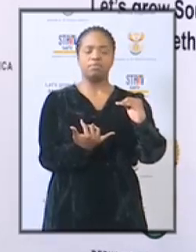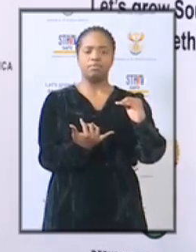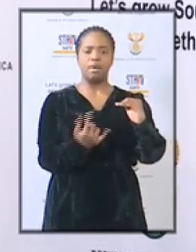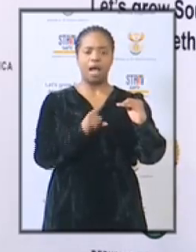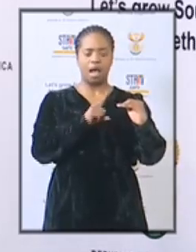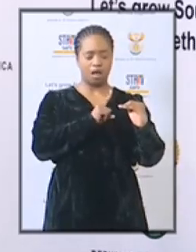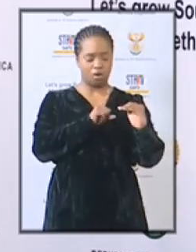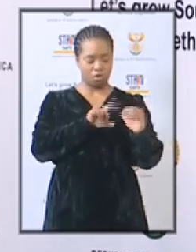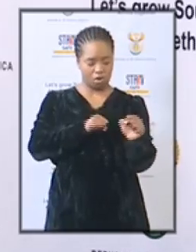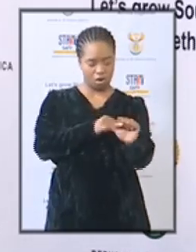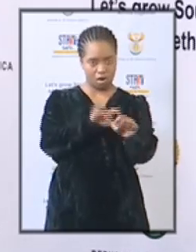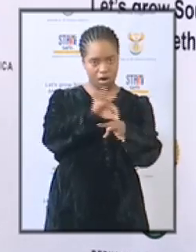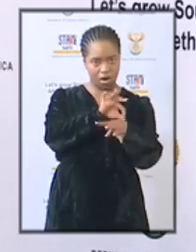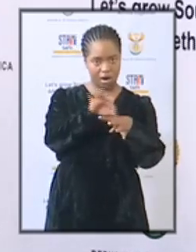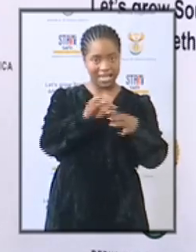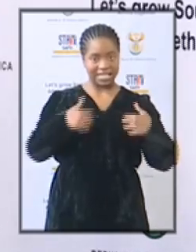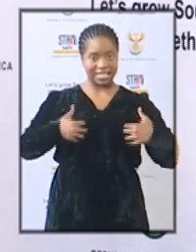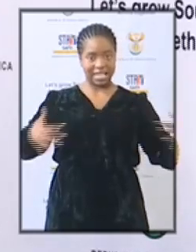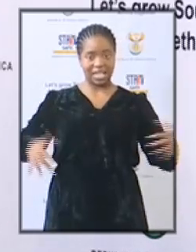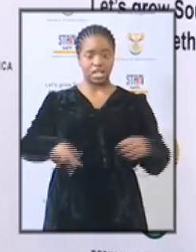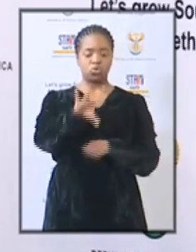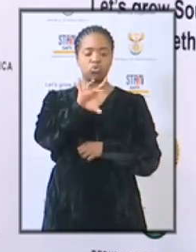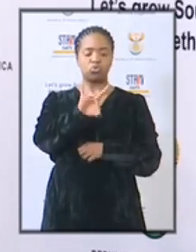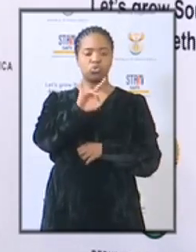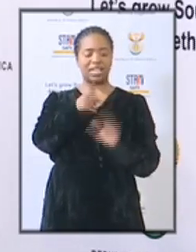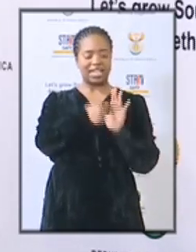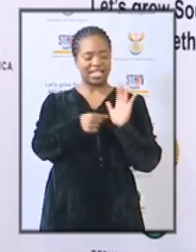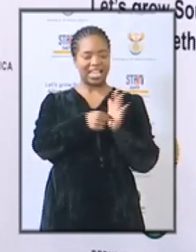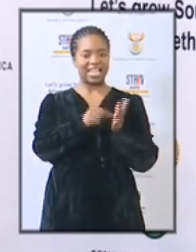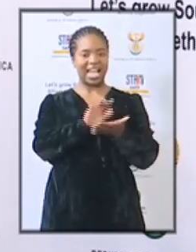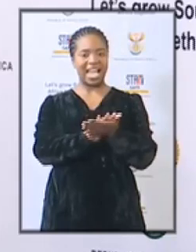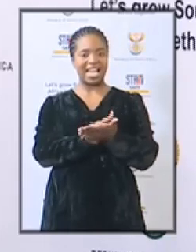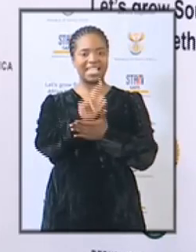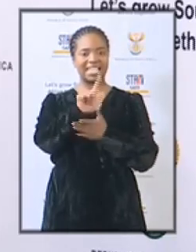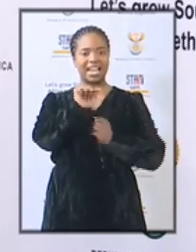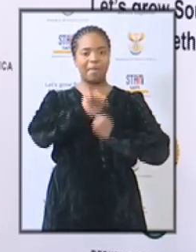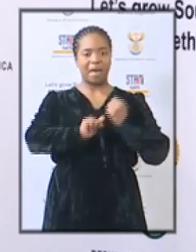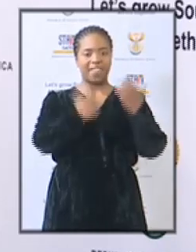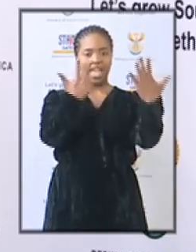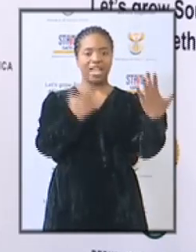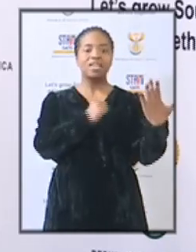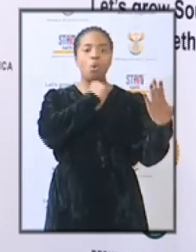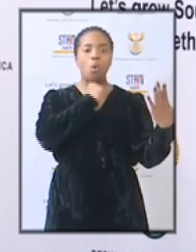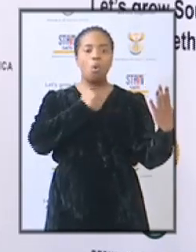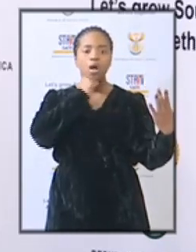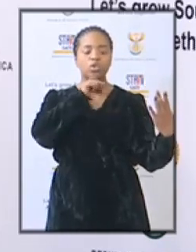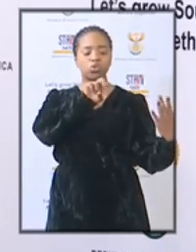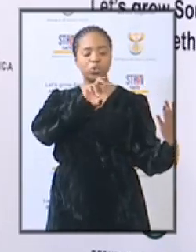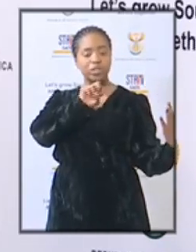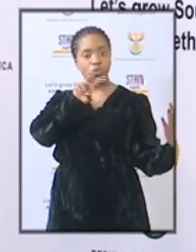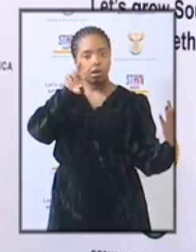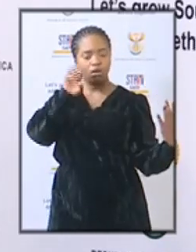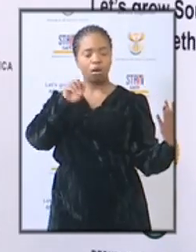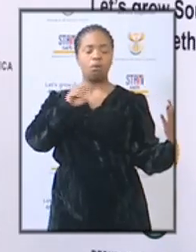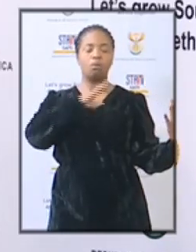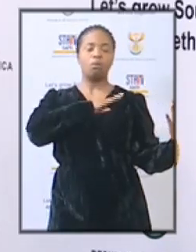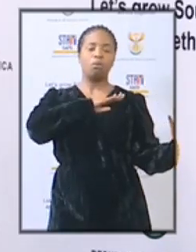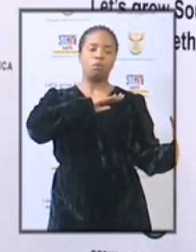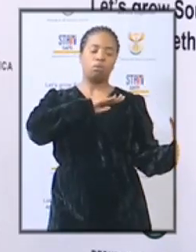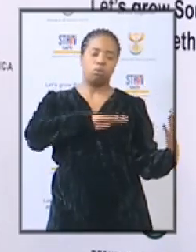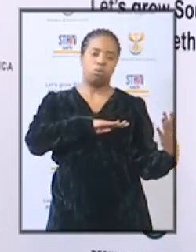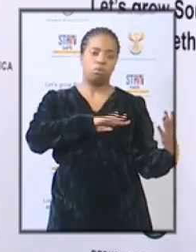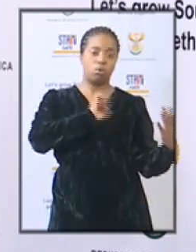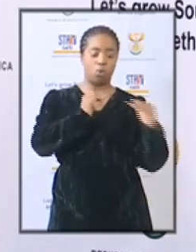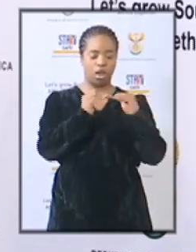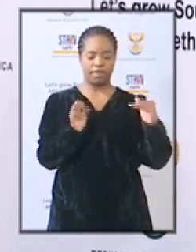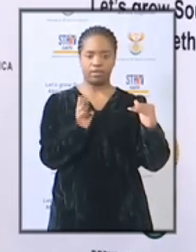adjusted strategy as from Tuesday 18th August 2020 marked a significant leap and